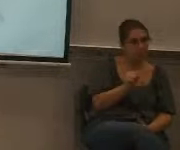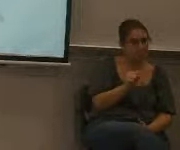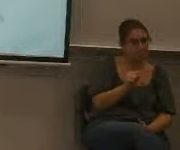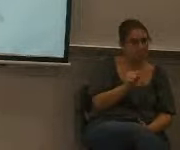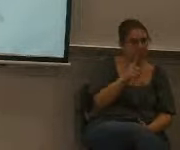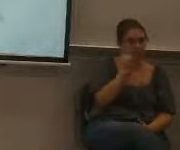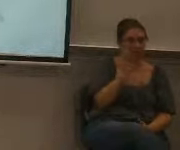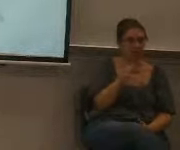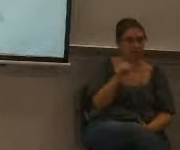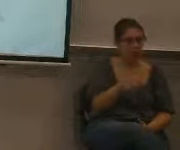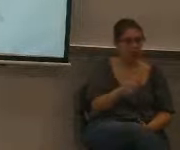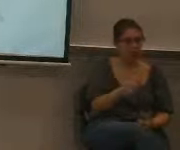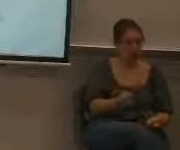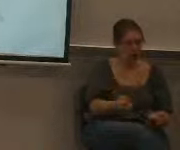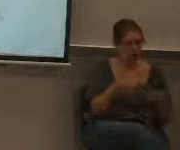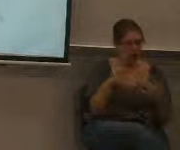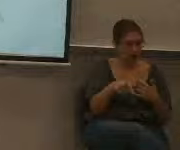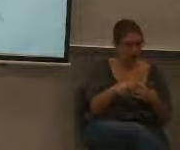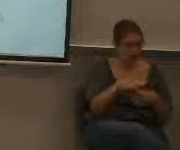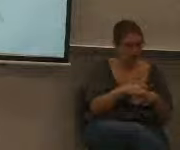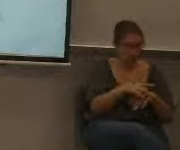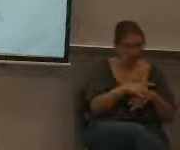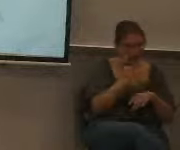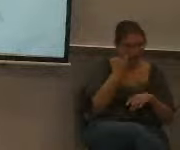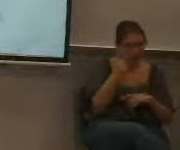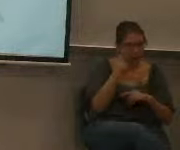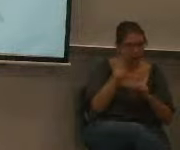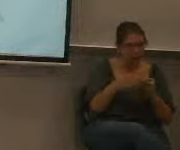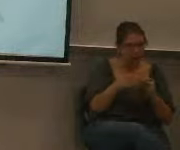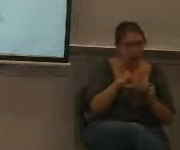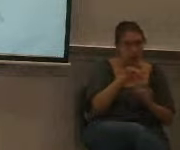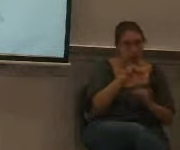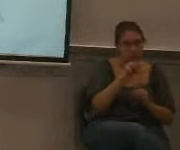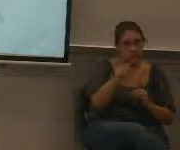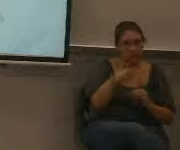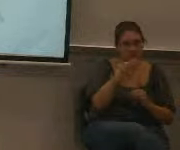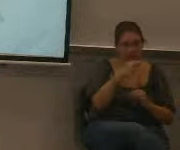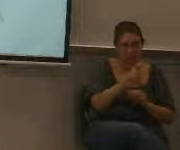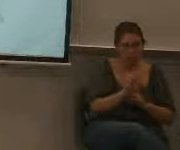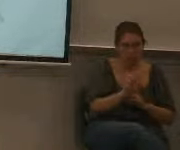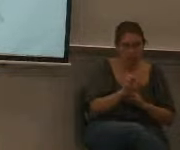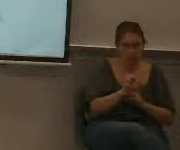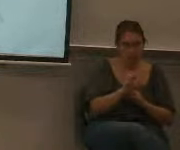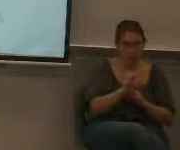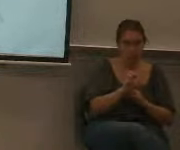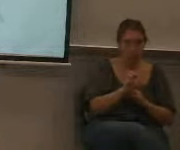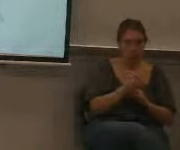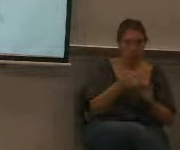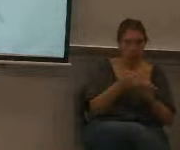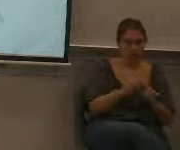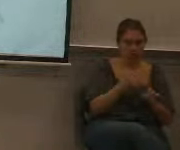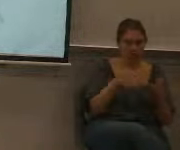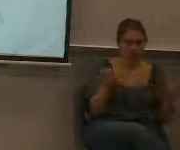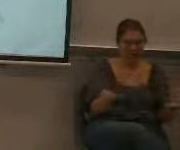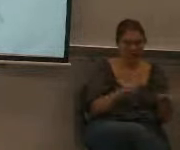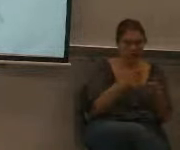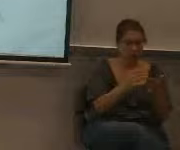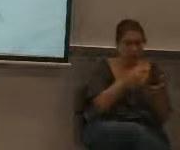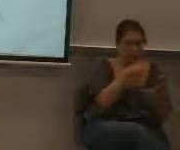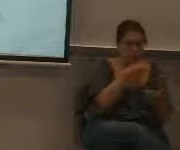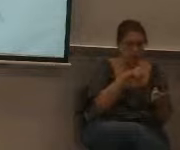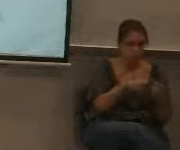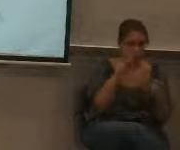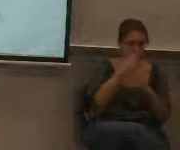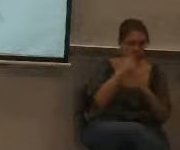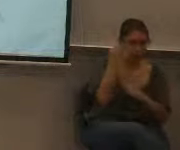on Earth. That is, if you think about the biosphere, from the active part of the soil up to the